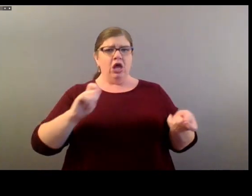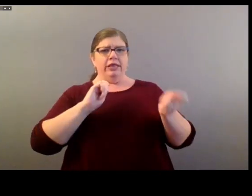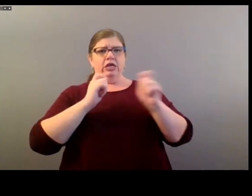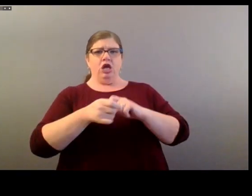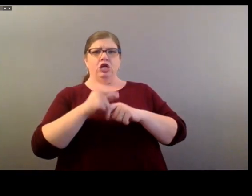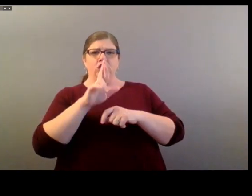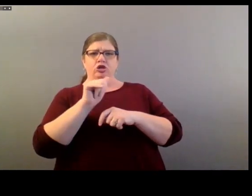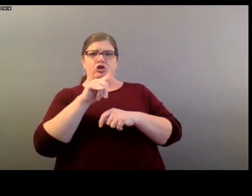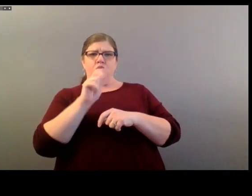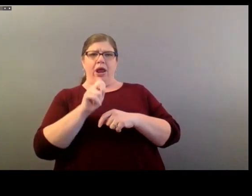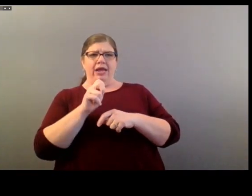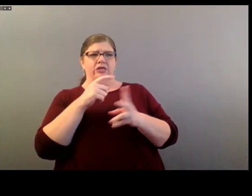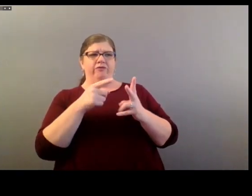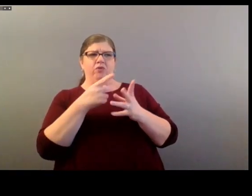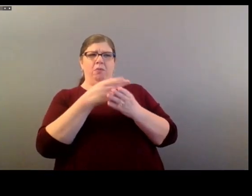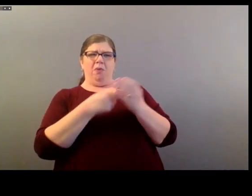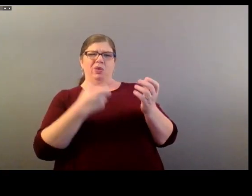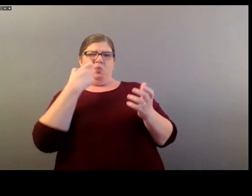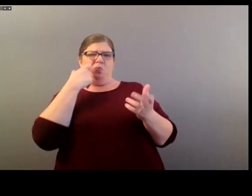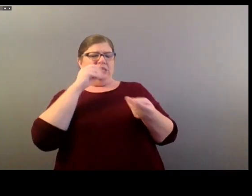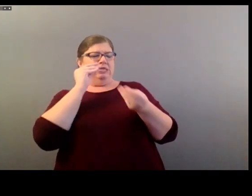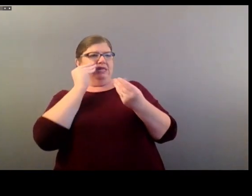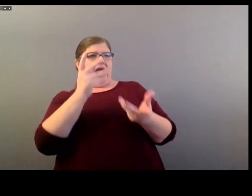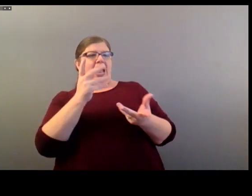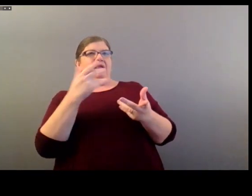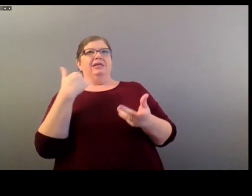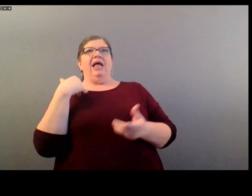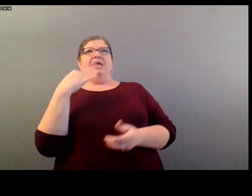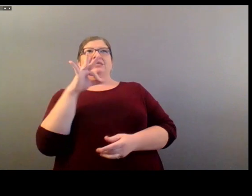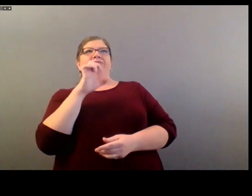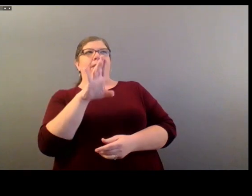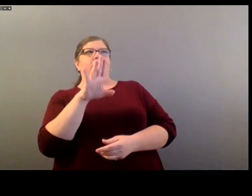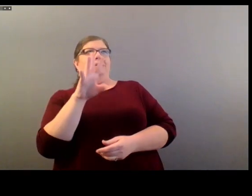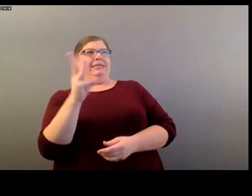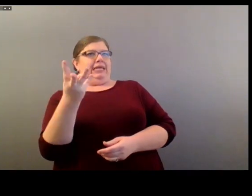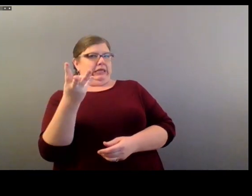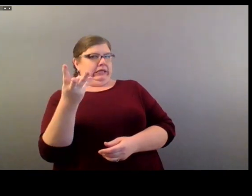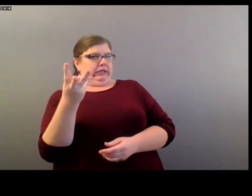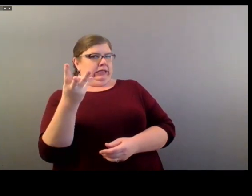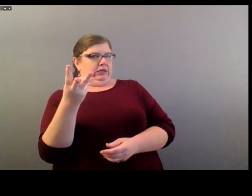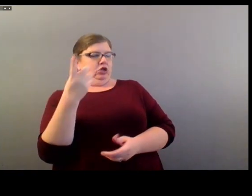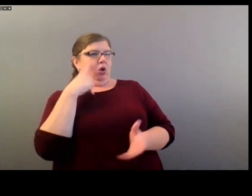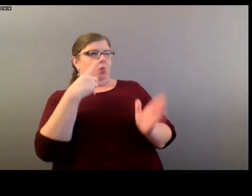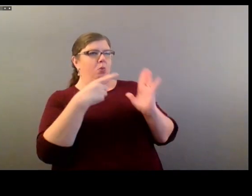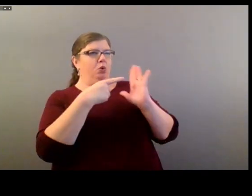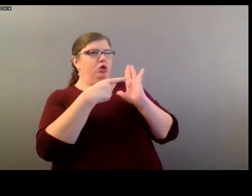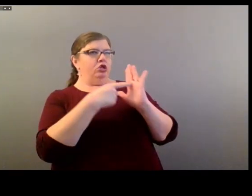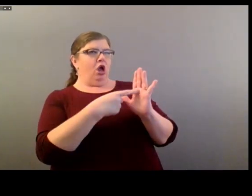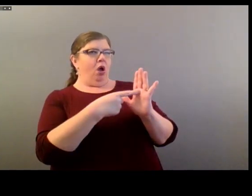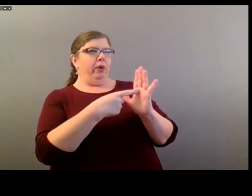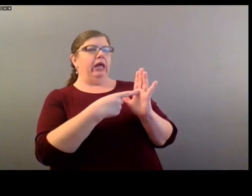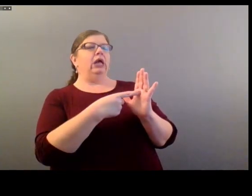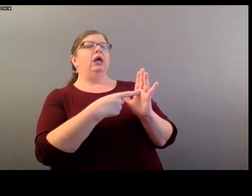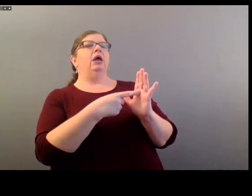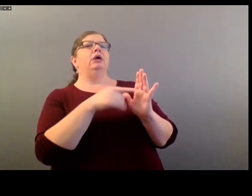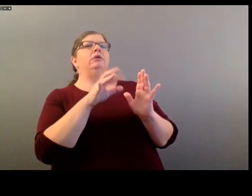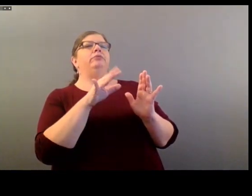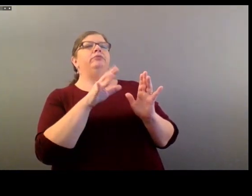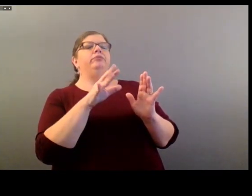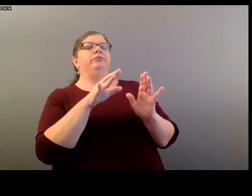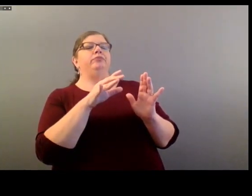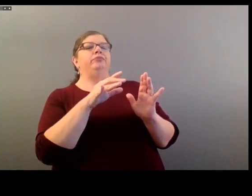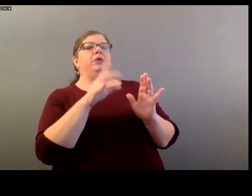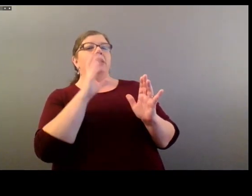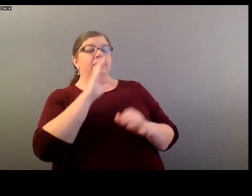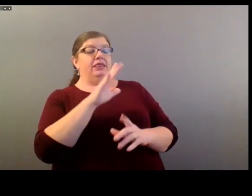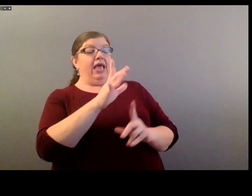both, the most recent data is from February 6th. So we're showing, for example, on the case